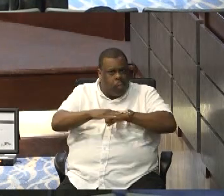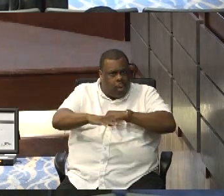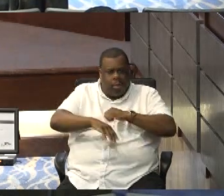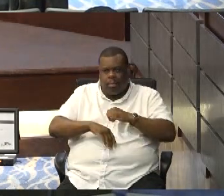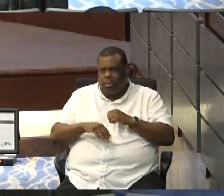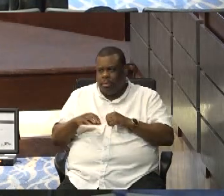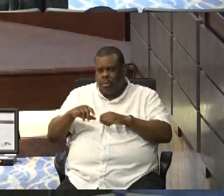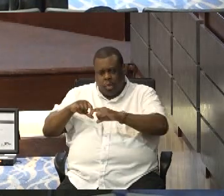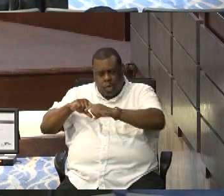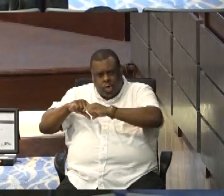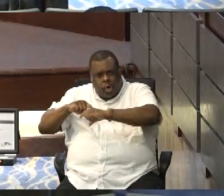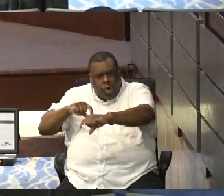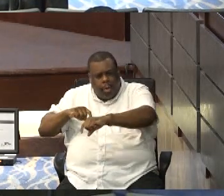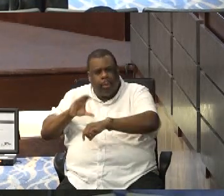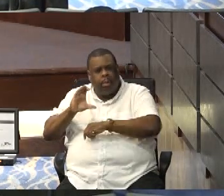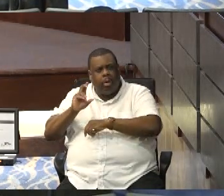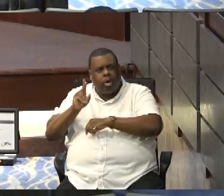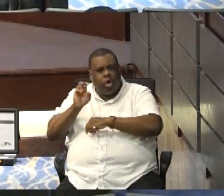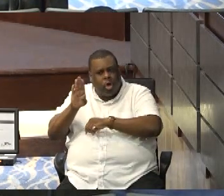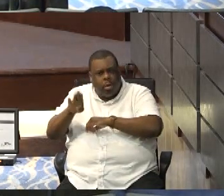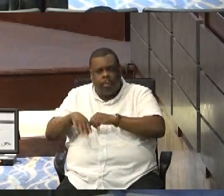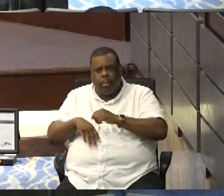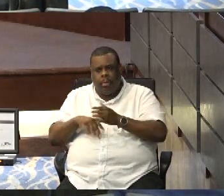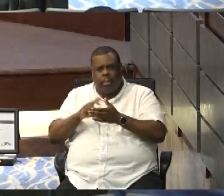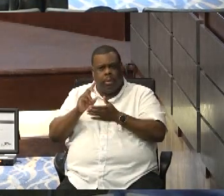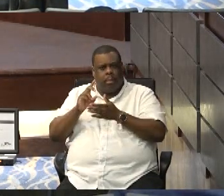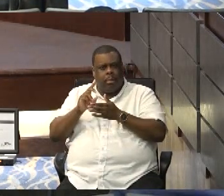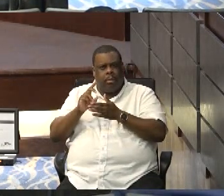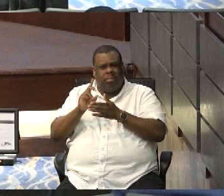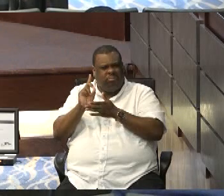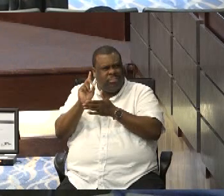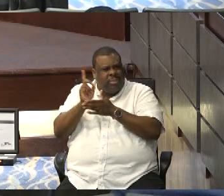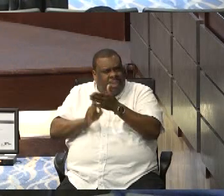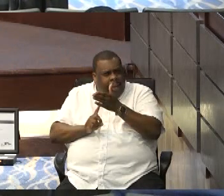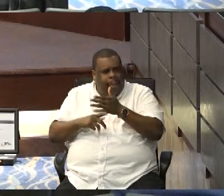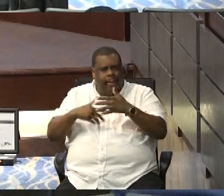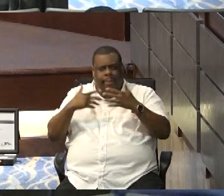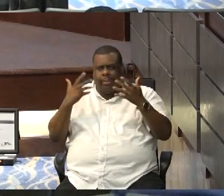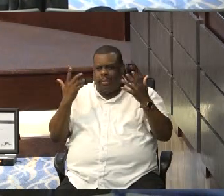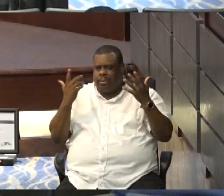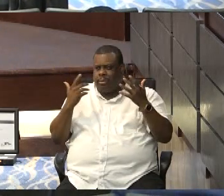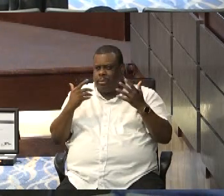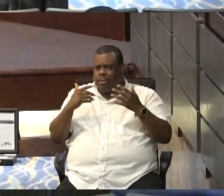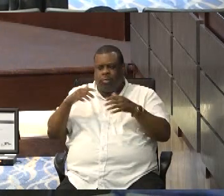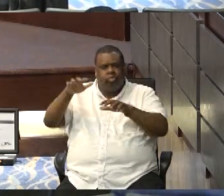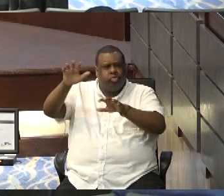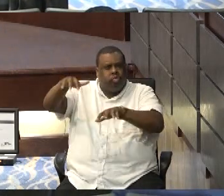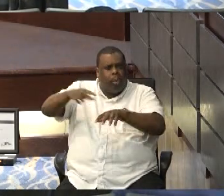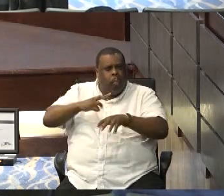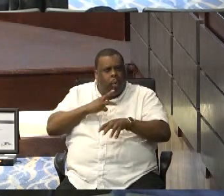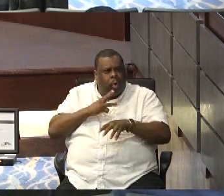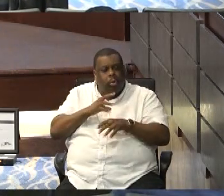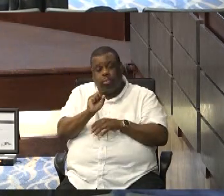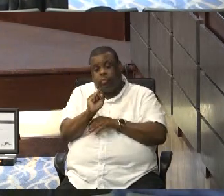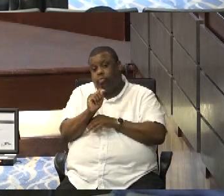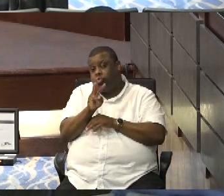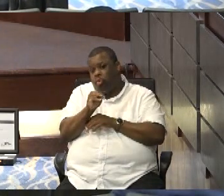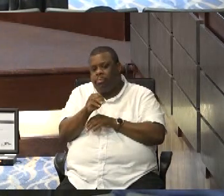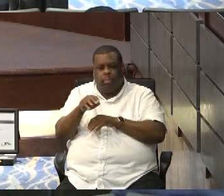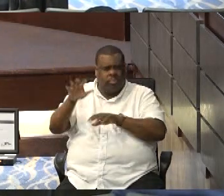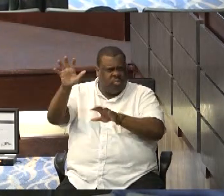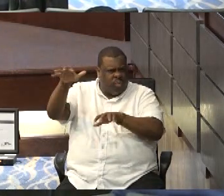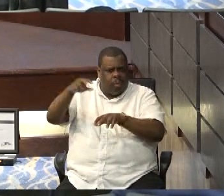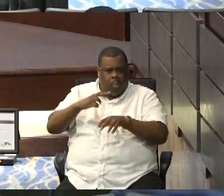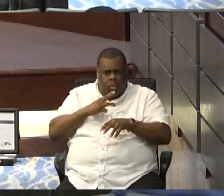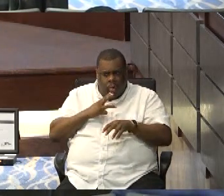gutters, general design standards, stormwater design, a lot of different things here, but